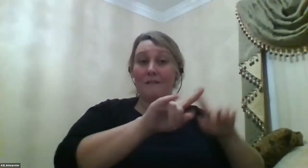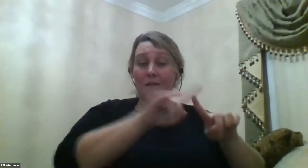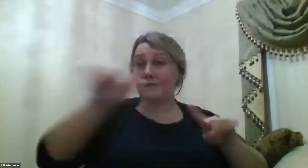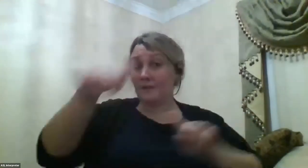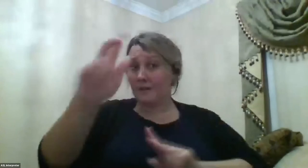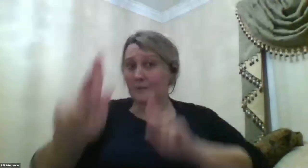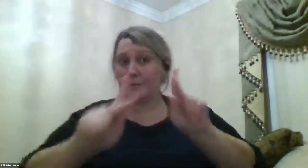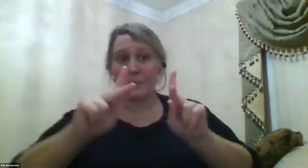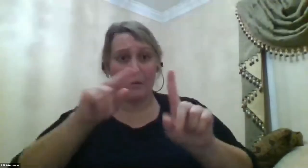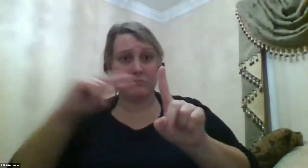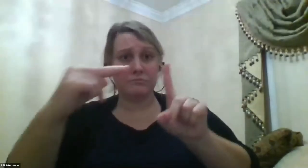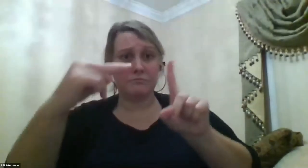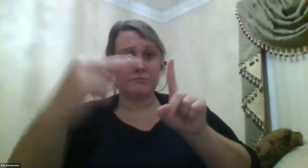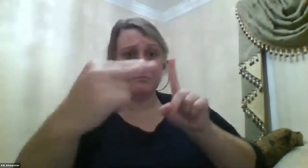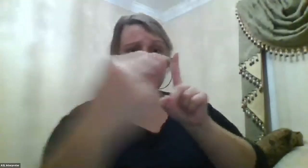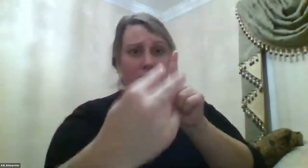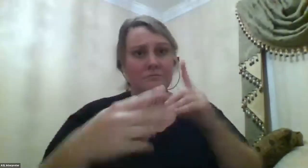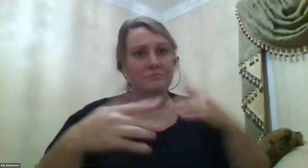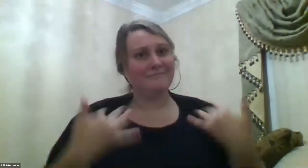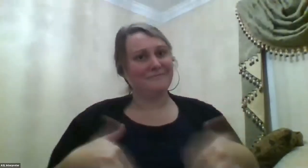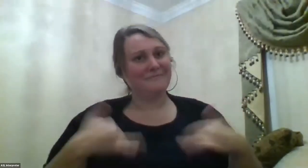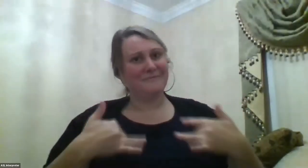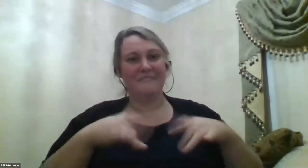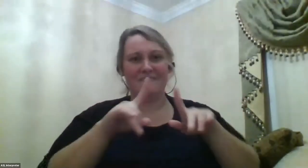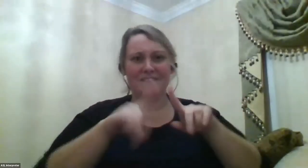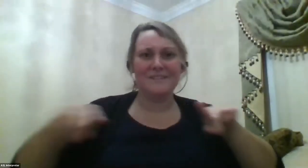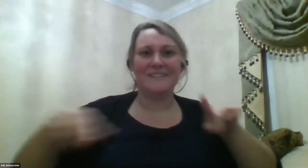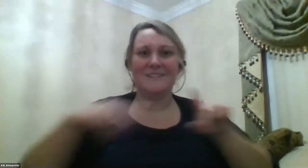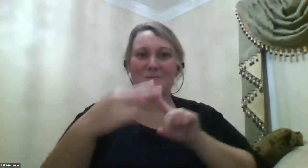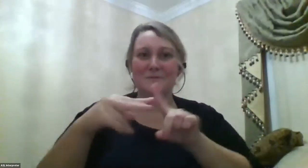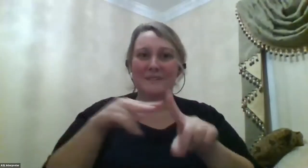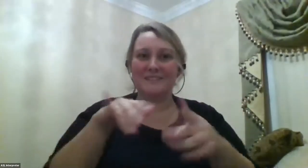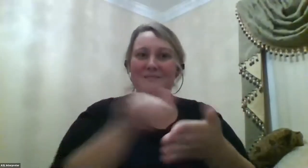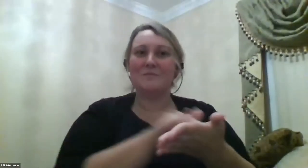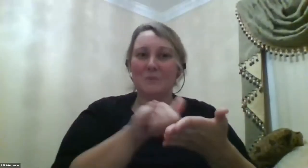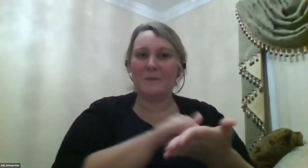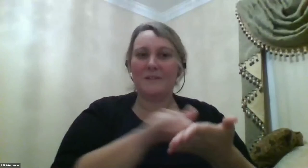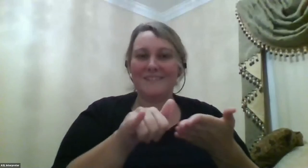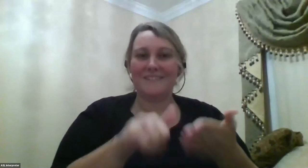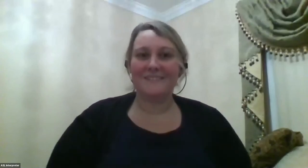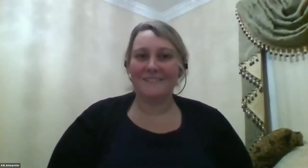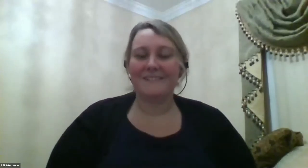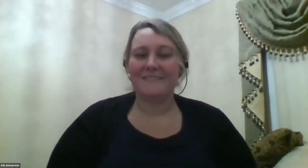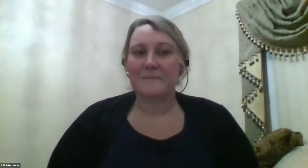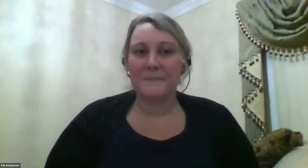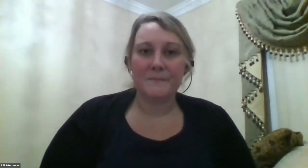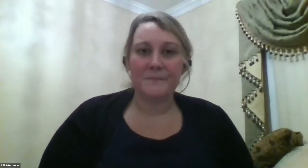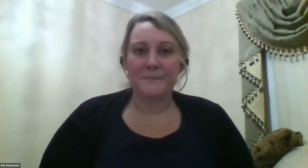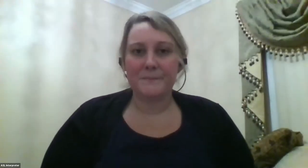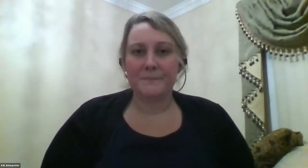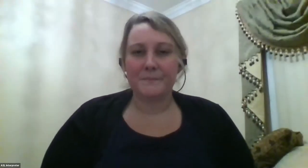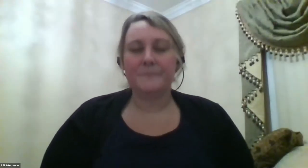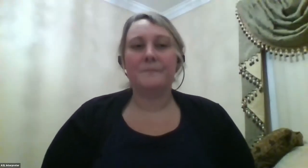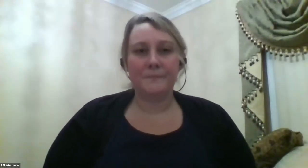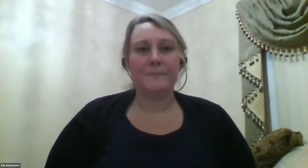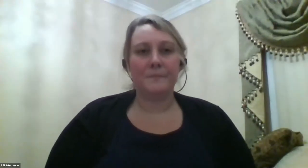happening, um, at the same time. think the other thing that I really enjoyed about Black Leopard, Red Wolf, was just